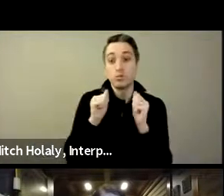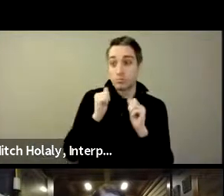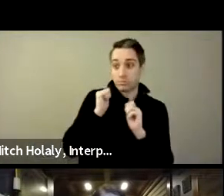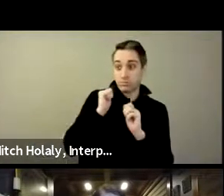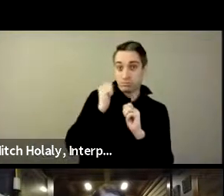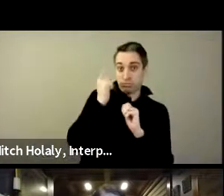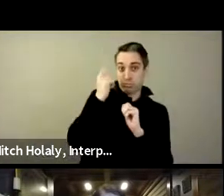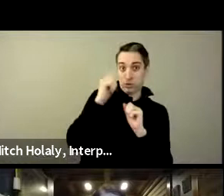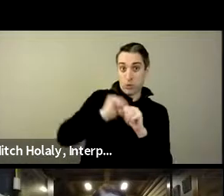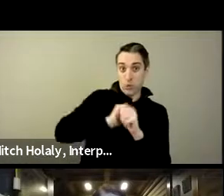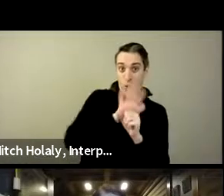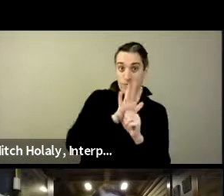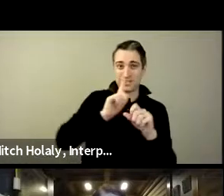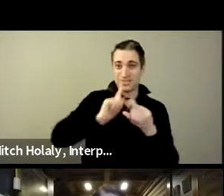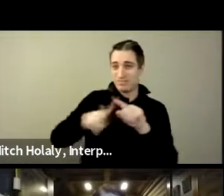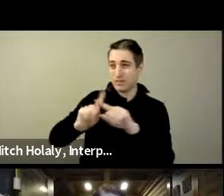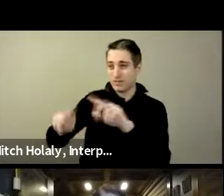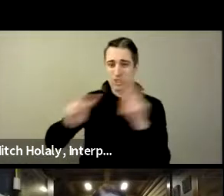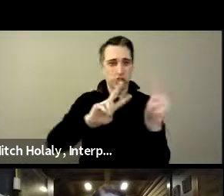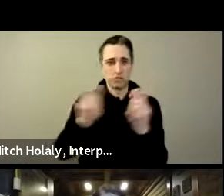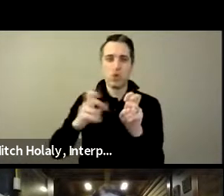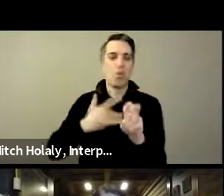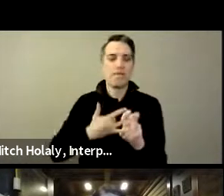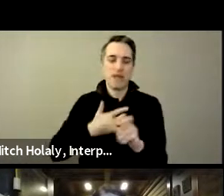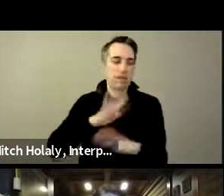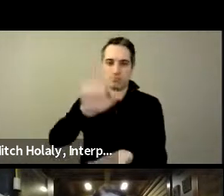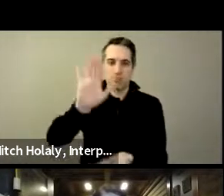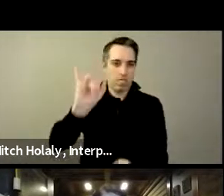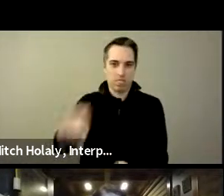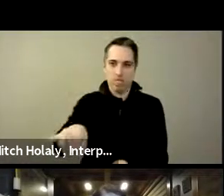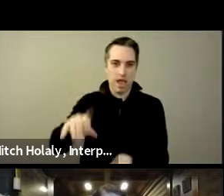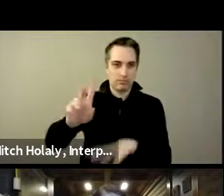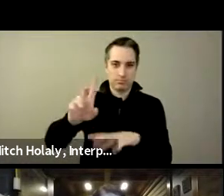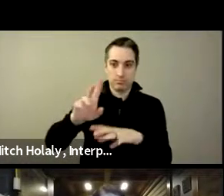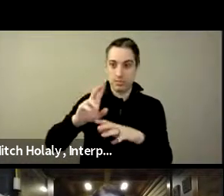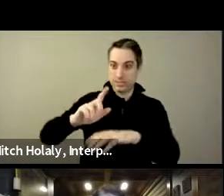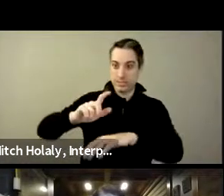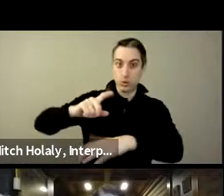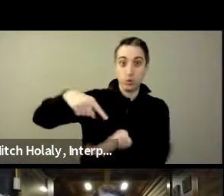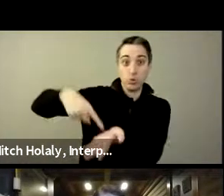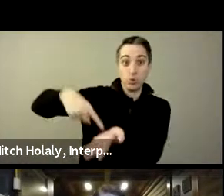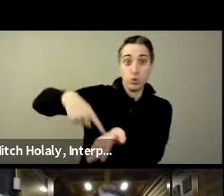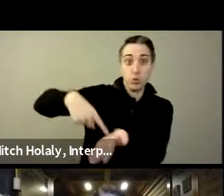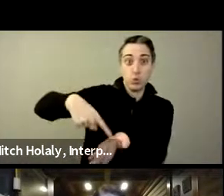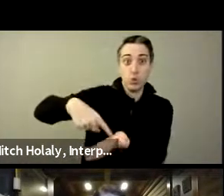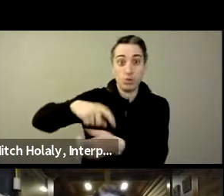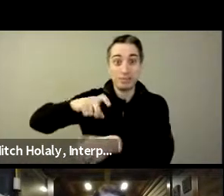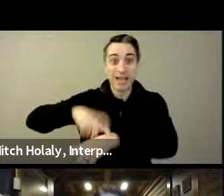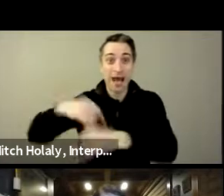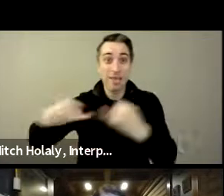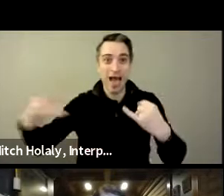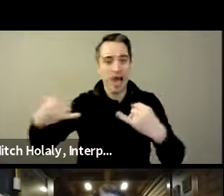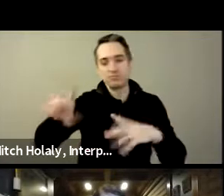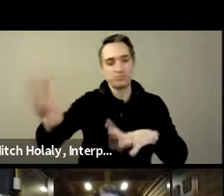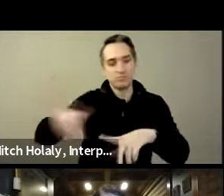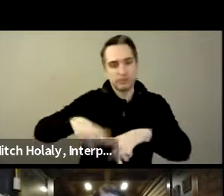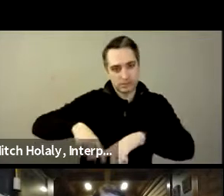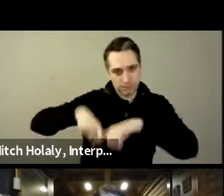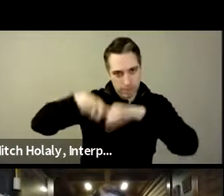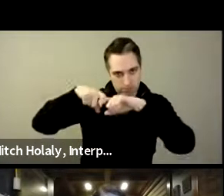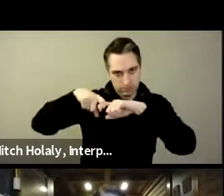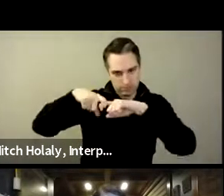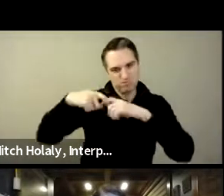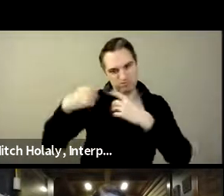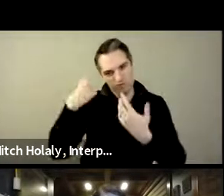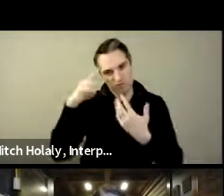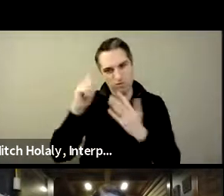issues that the employees are dealing with, we thought it was a good idea to suspend those for at least a while. One of the things that we are going to